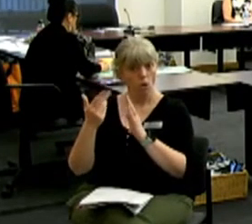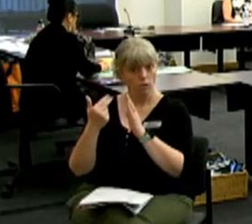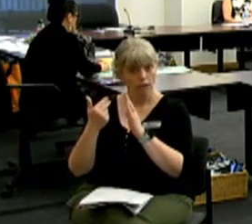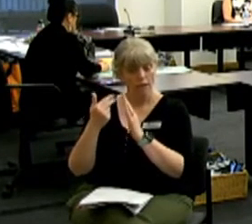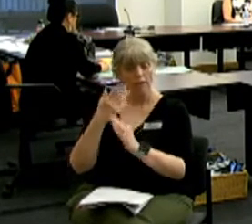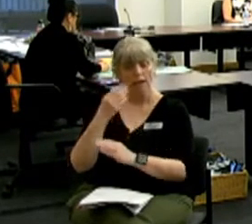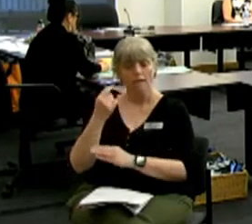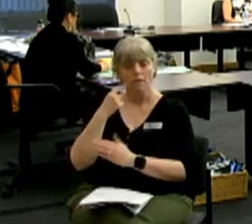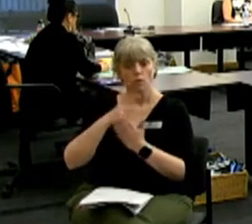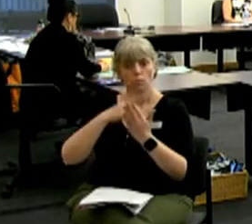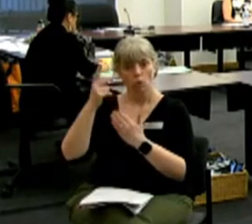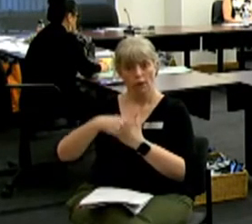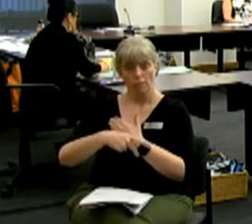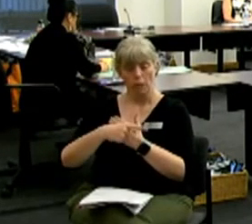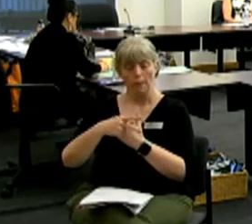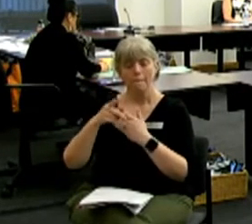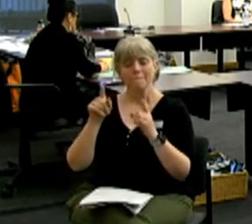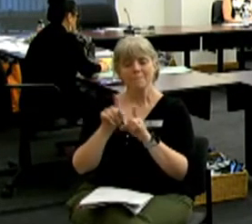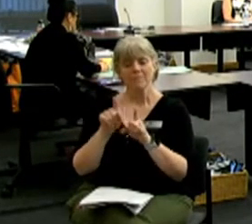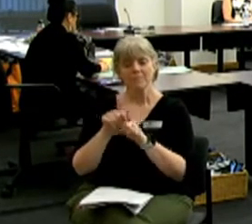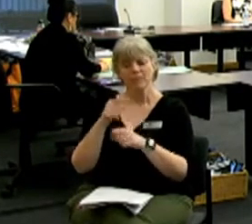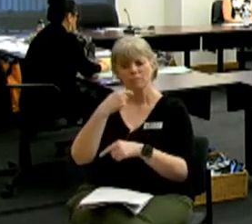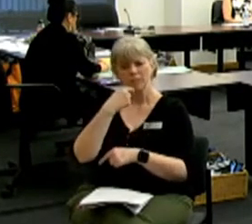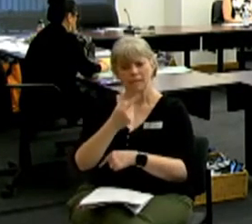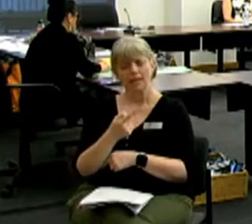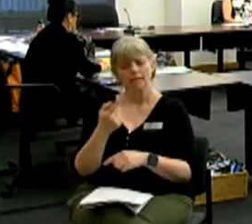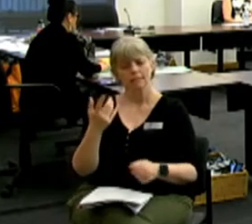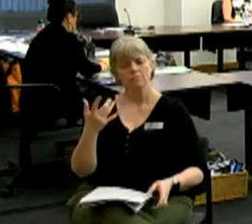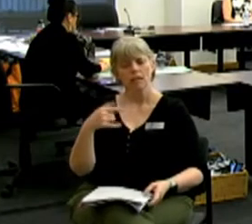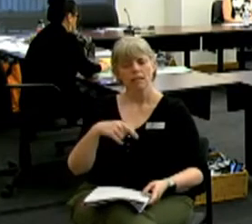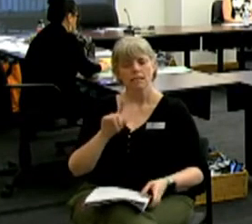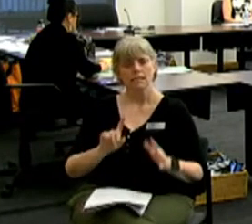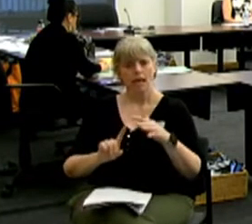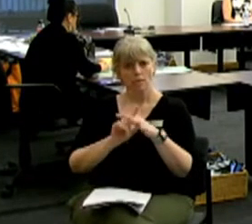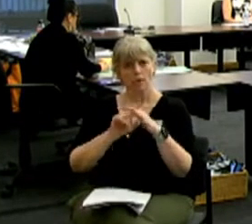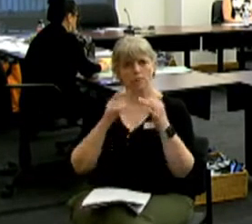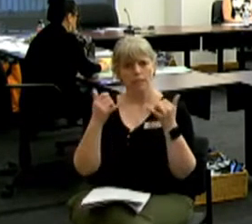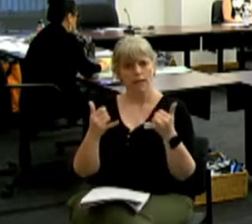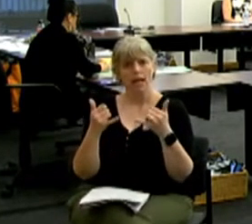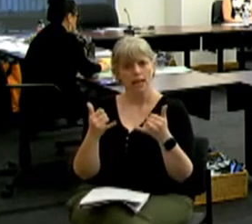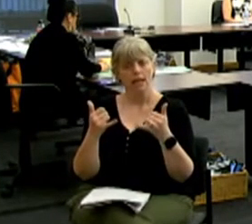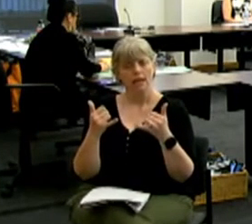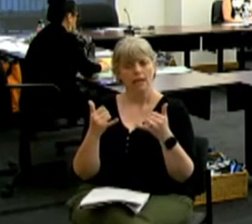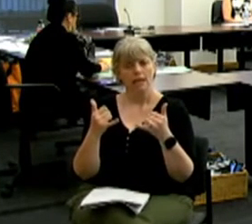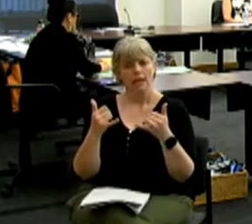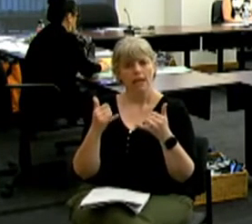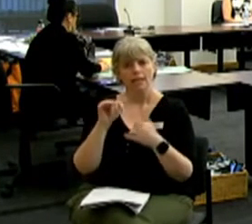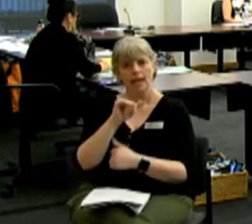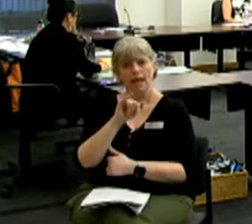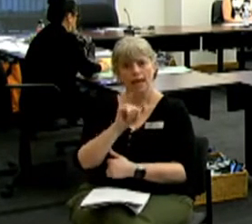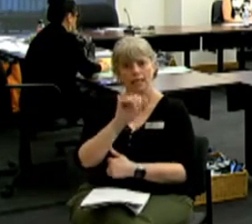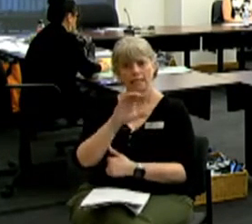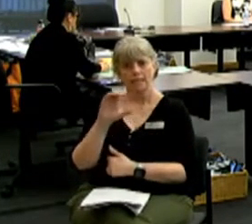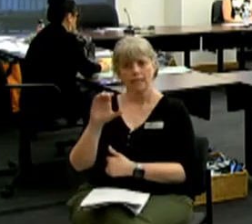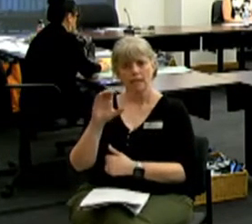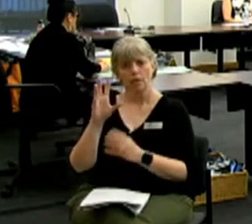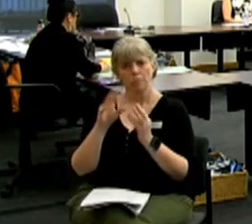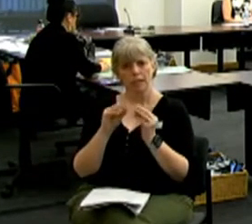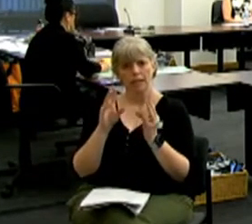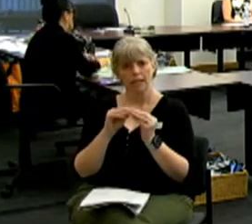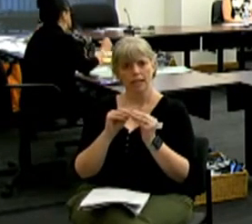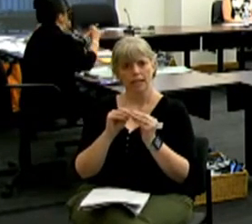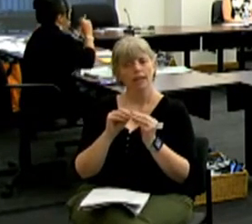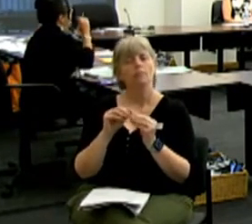hotels and for the programs. And also too, I'm going to mention this because this came up today at the ACC meeting, and I'm going